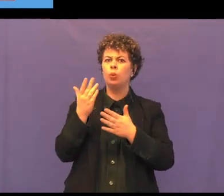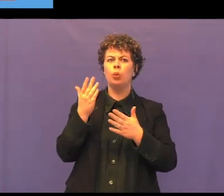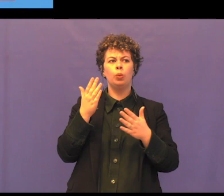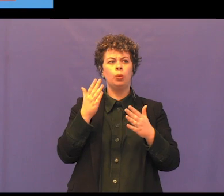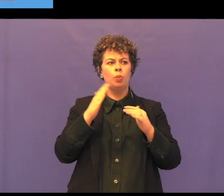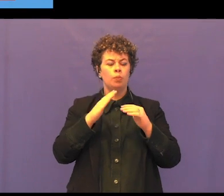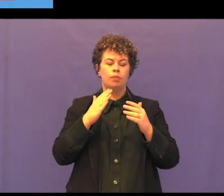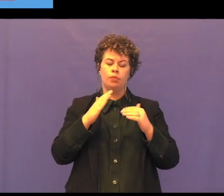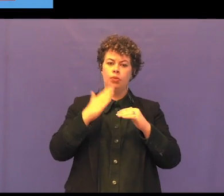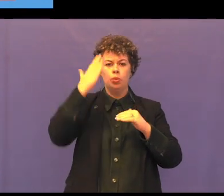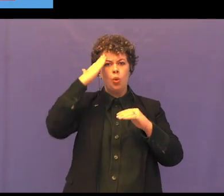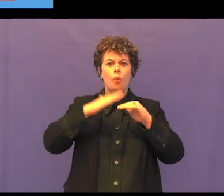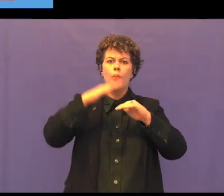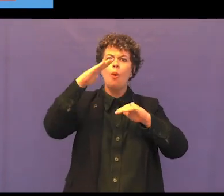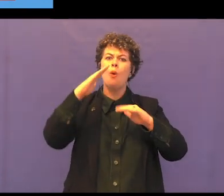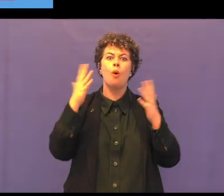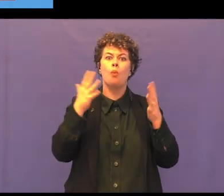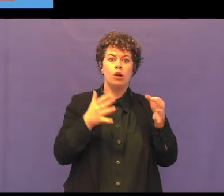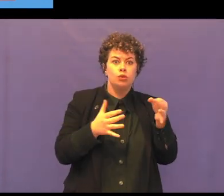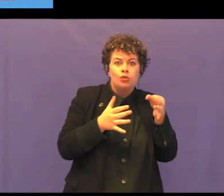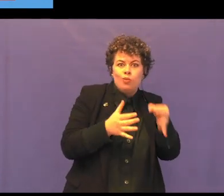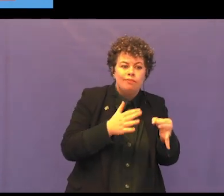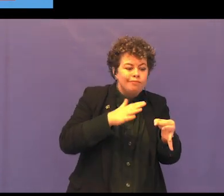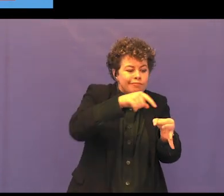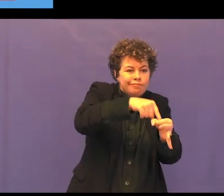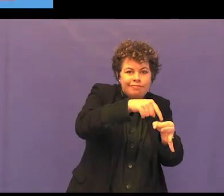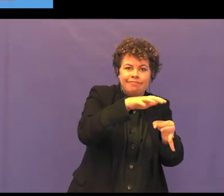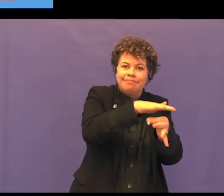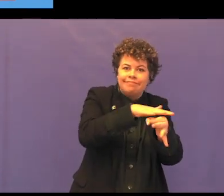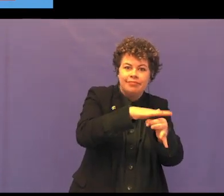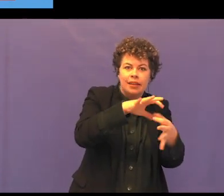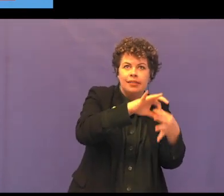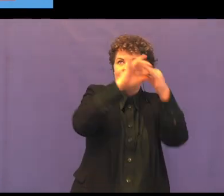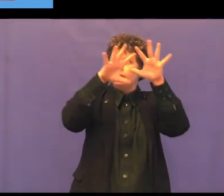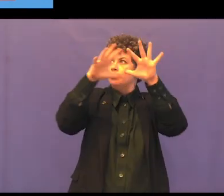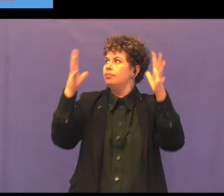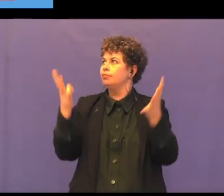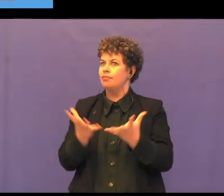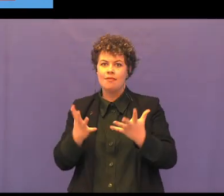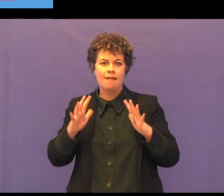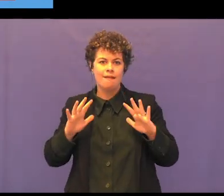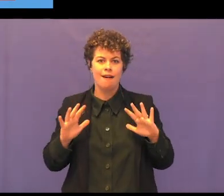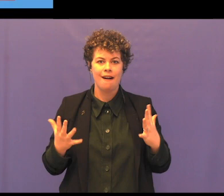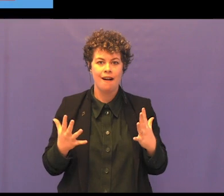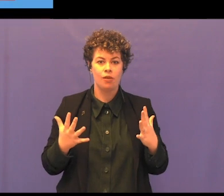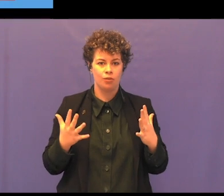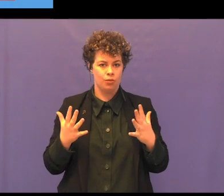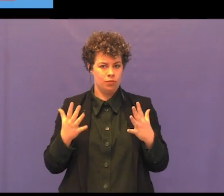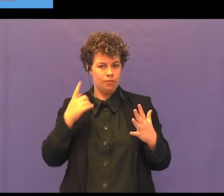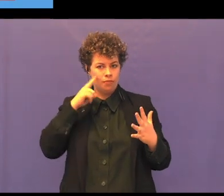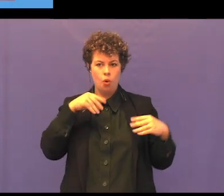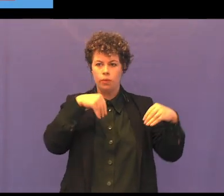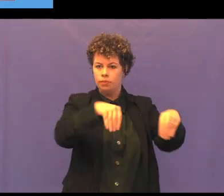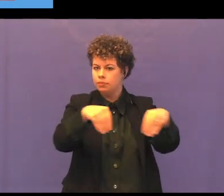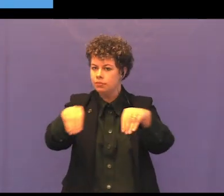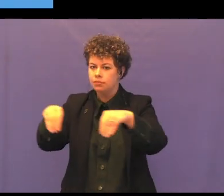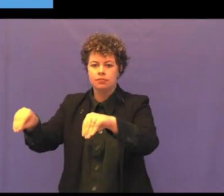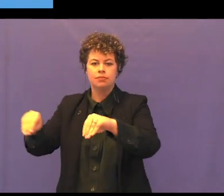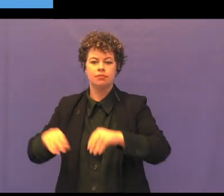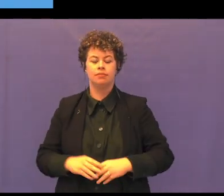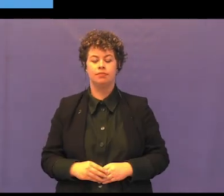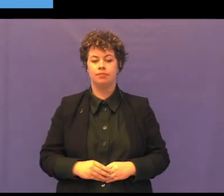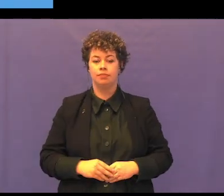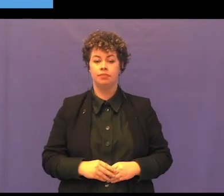language services industry. And what I would argue is that now we're moving into, if you like, a